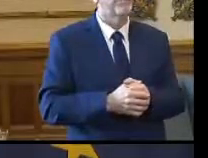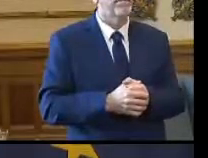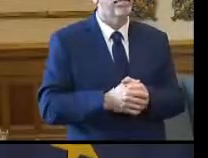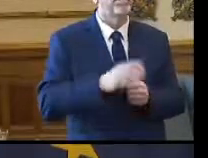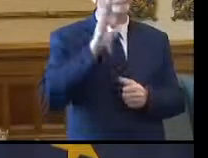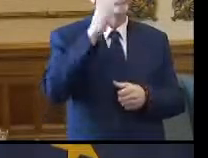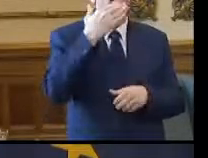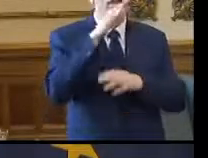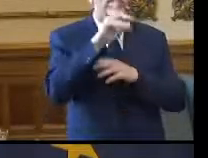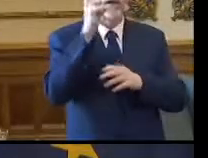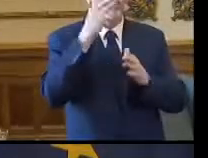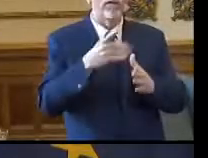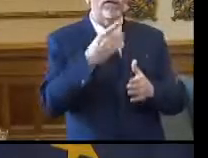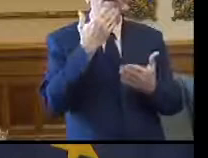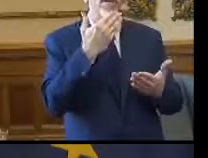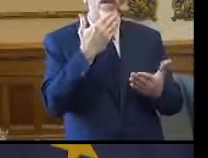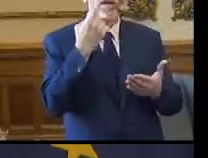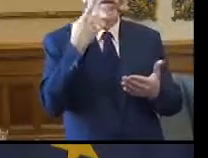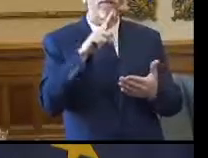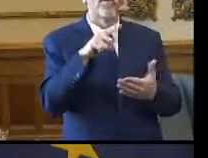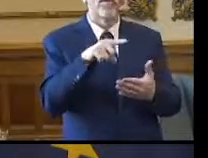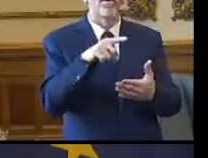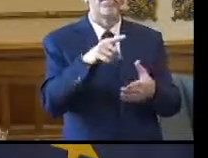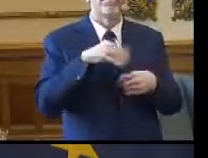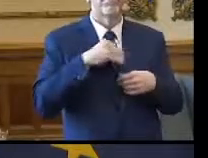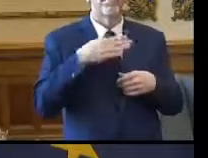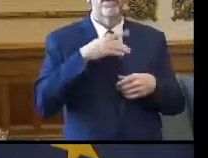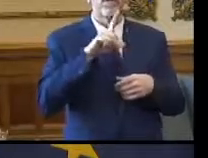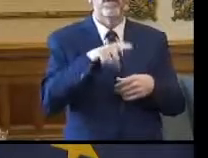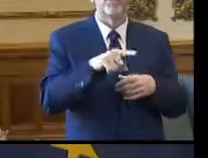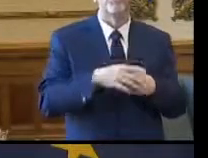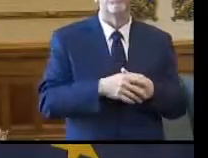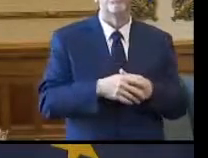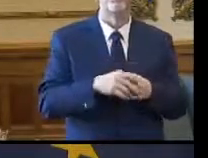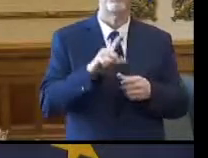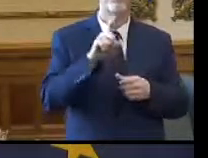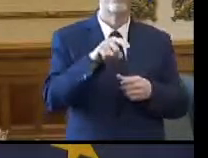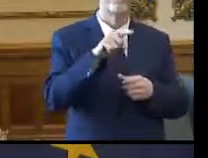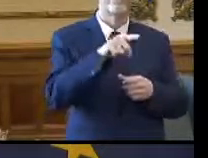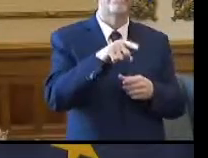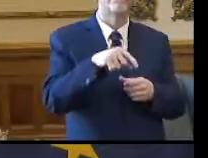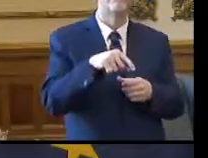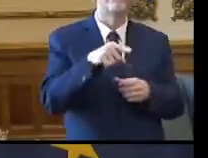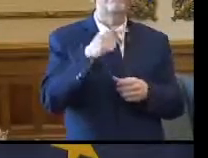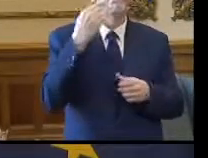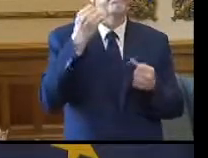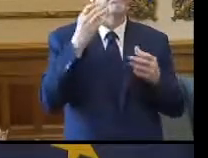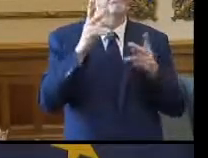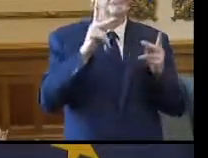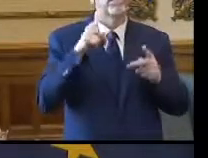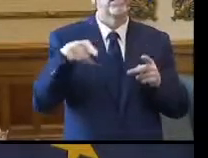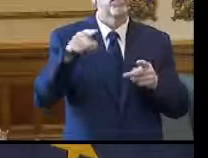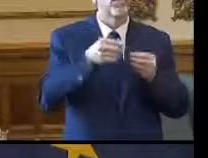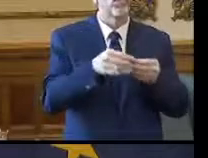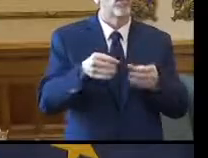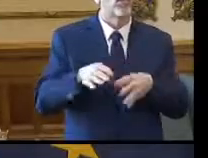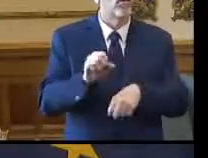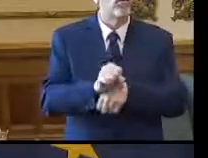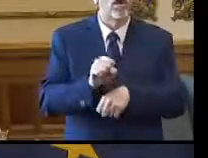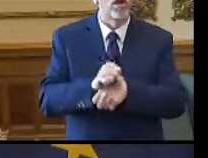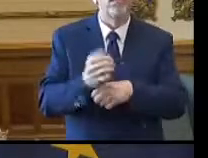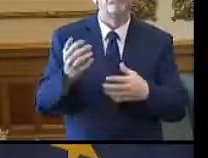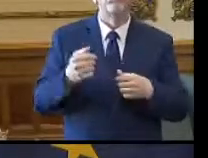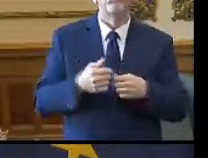Good afternoon, Governor. Thank you so much for taking my question. My question is, as you know, a lot of people are losing their jobs and